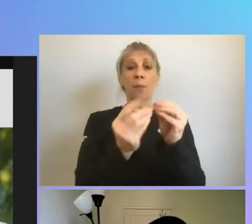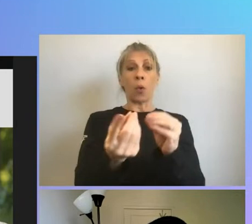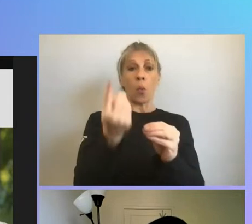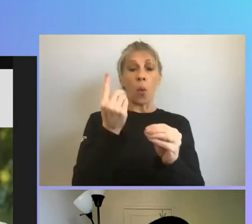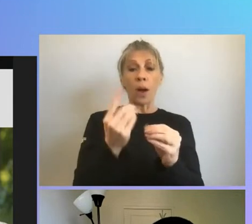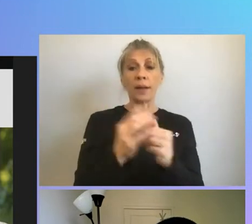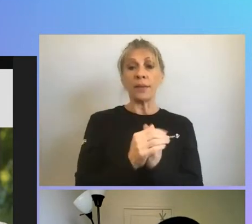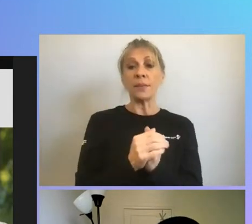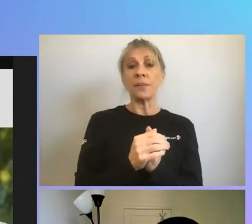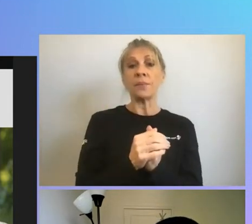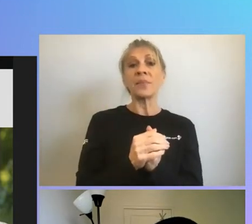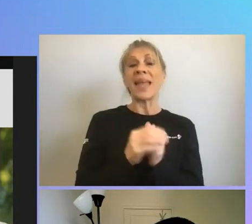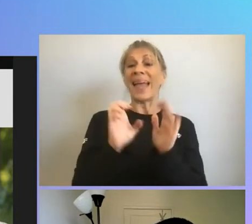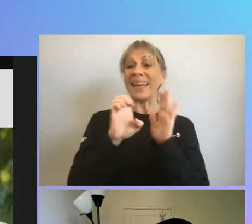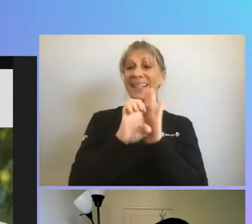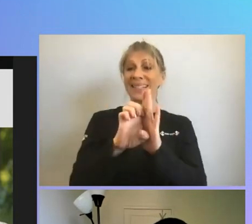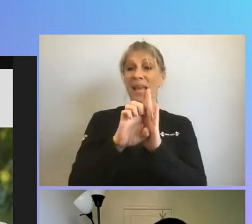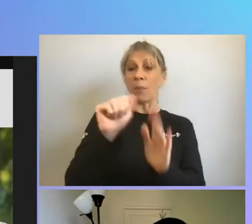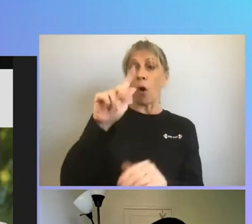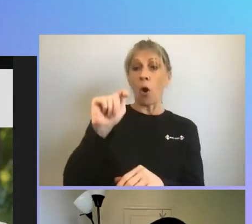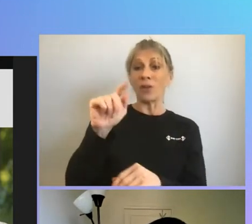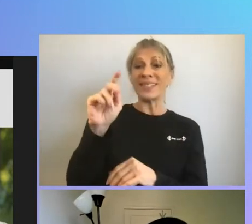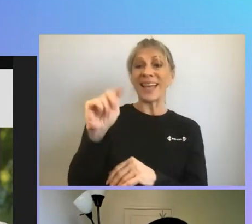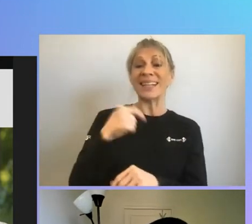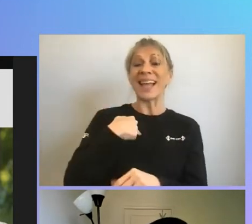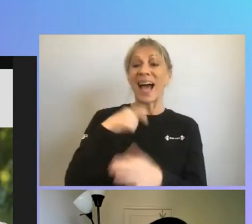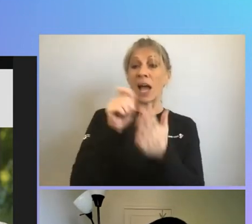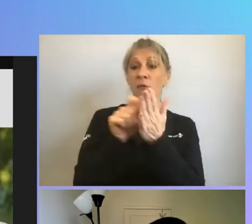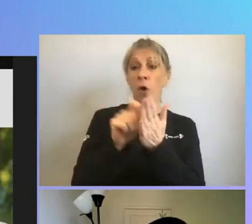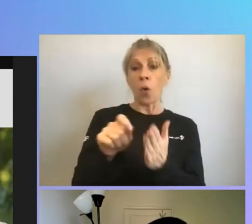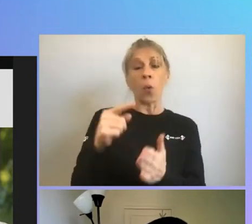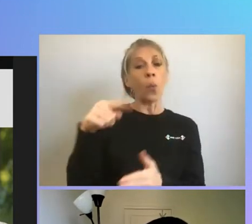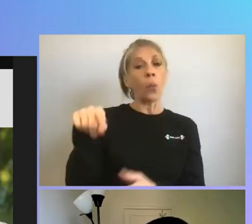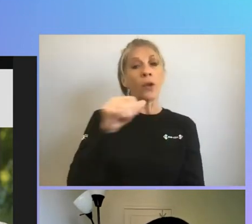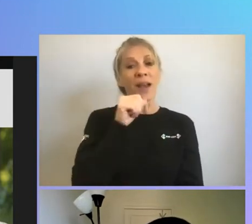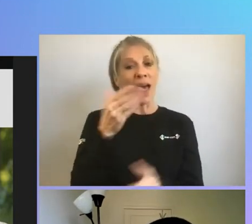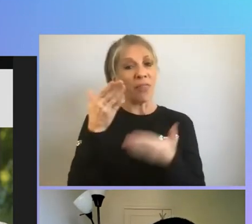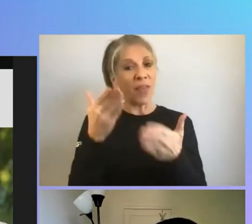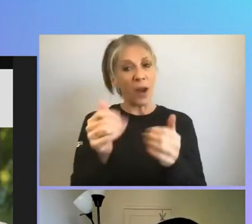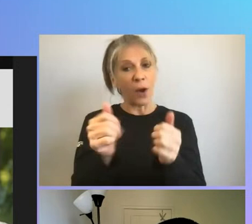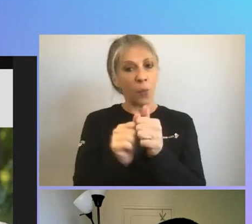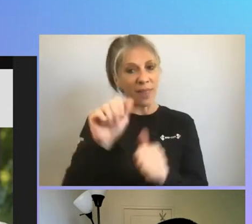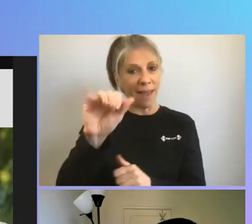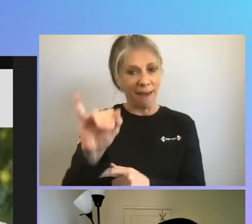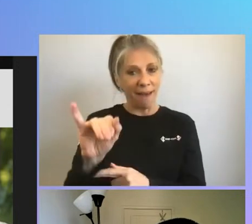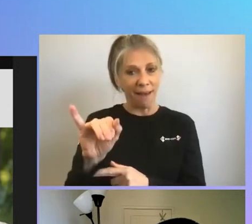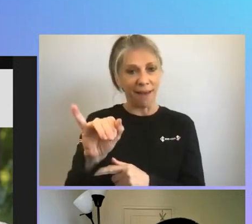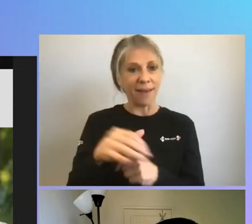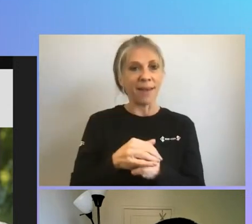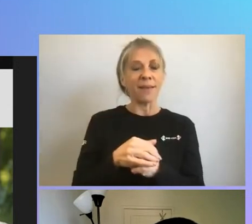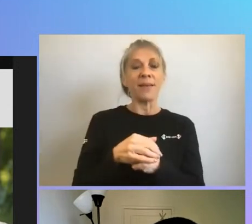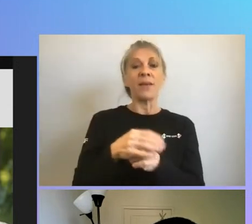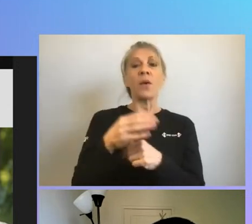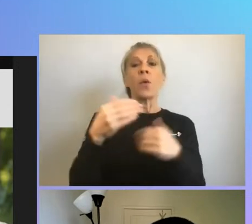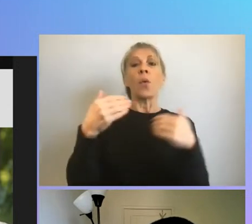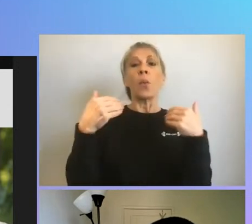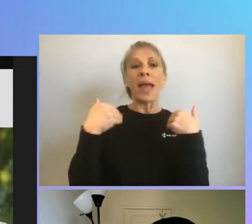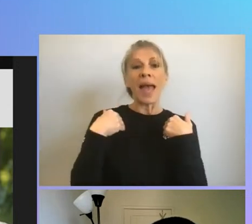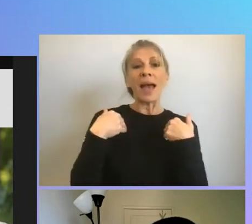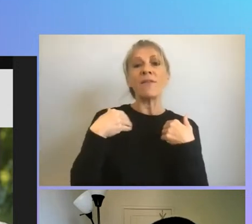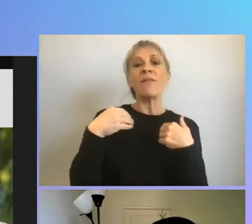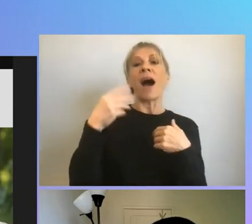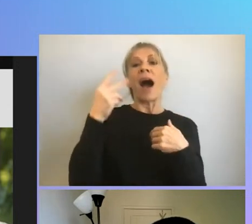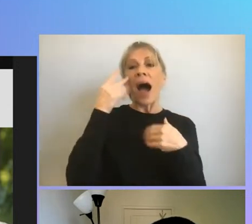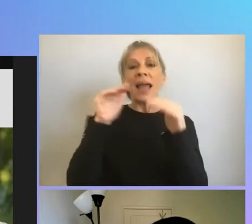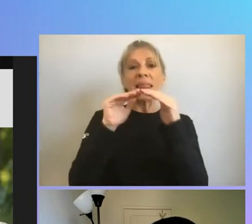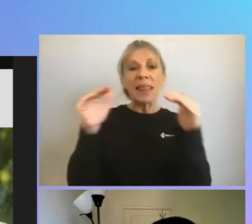example alt text that I wrote, because we're not at that point yet with generative AI. Here we have the alt text, eye level